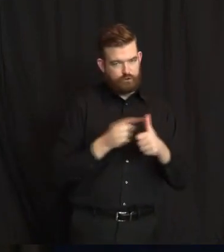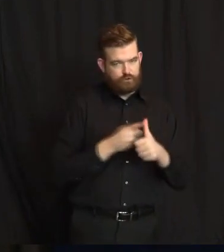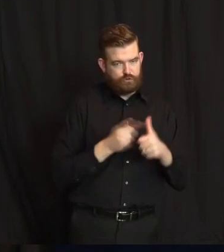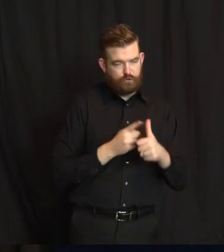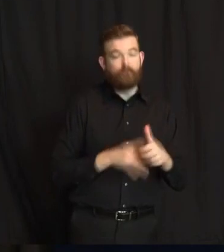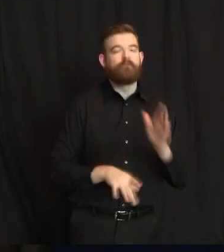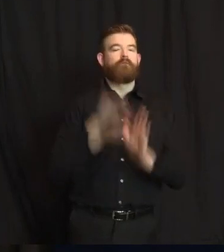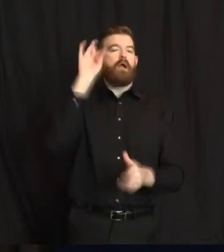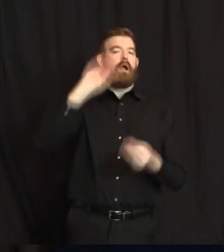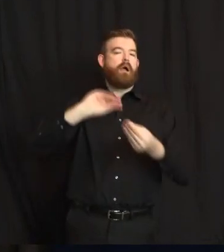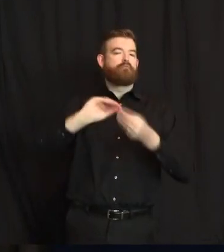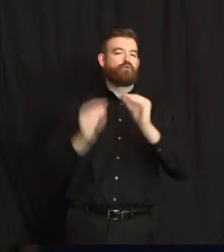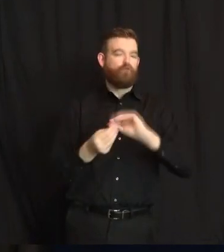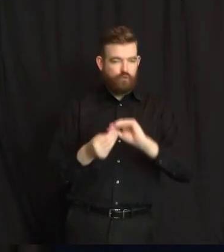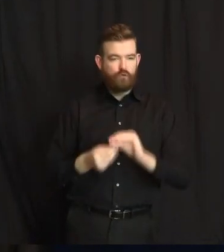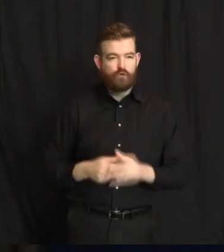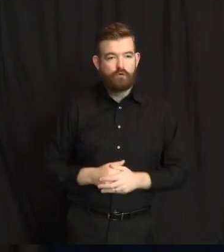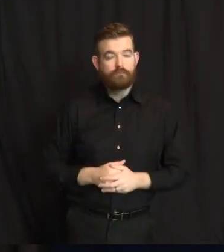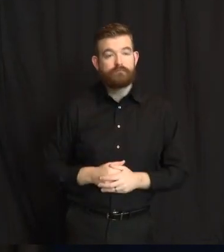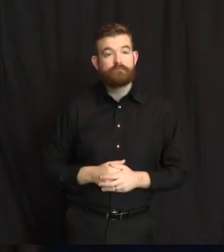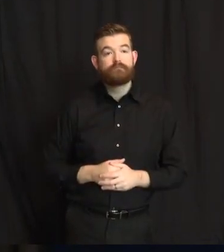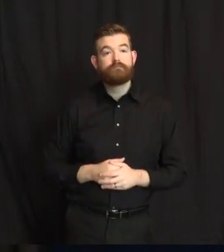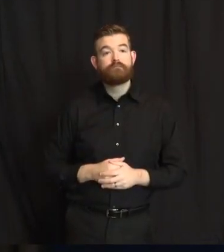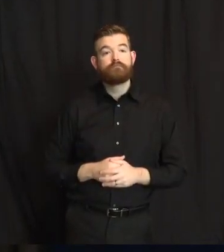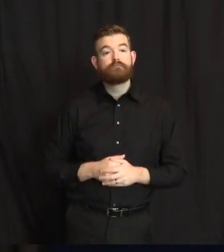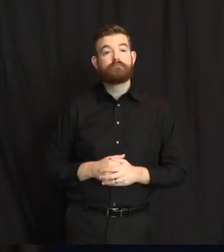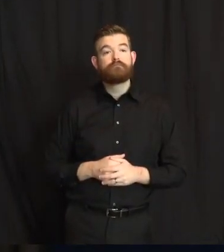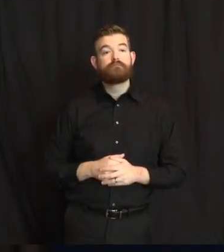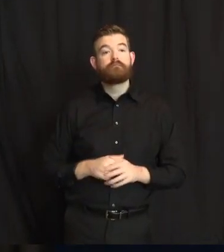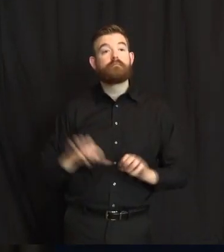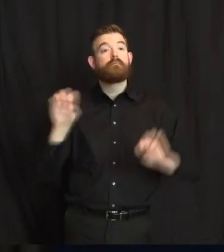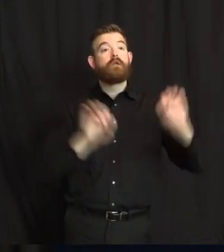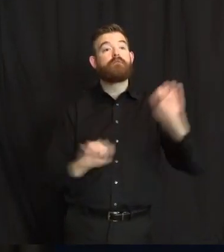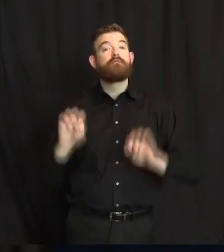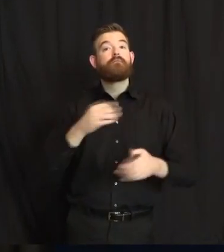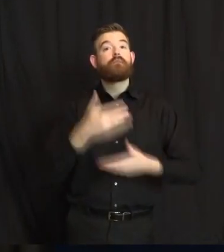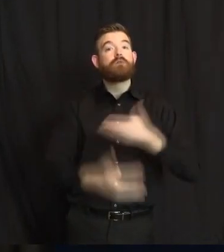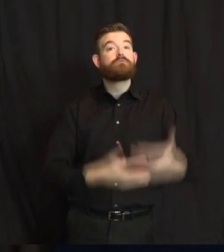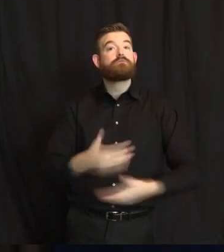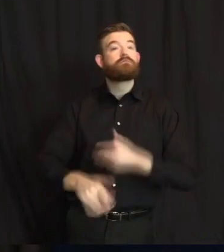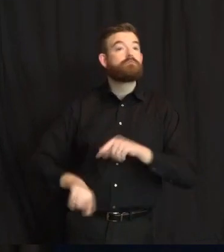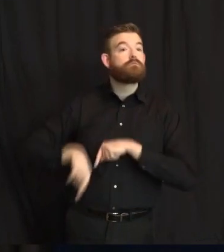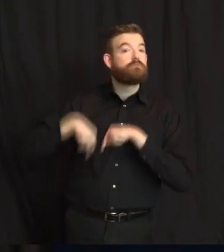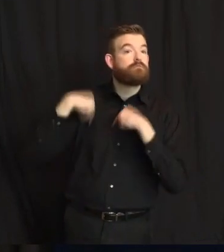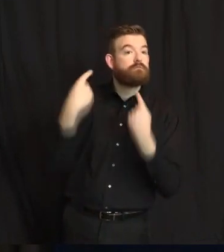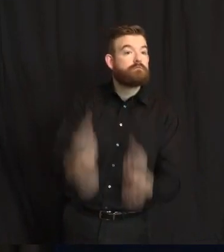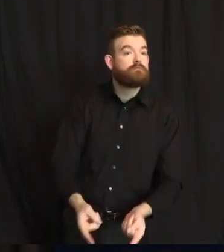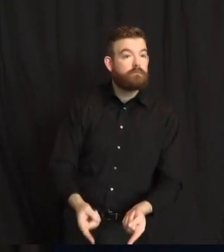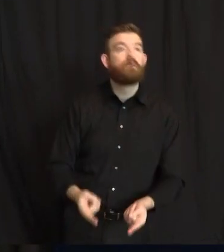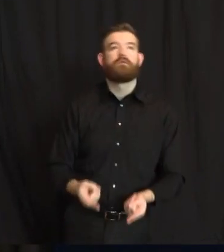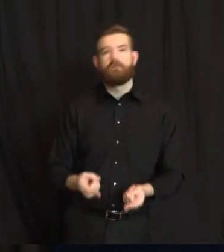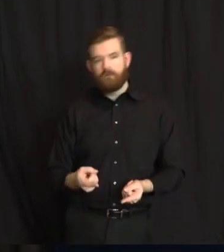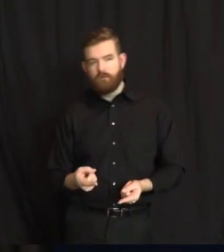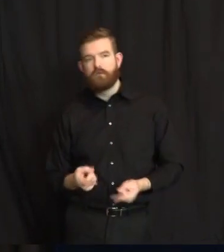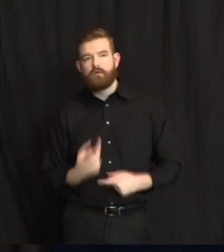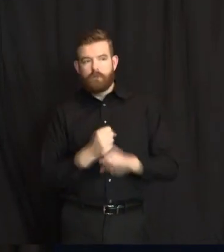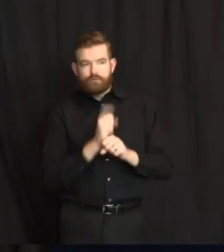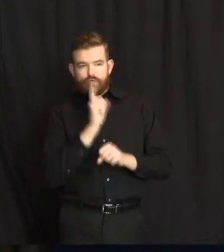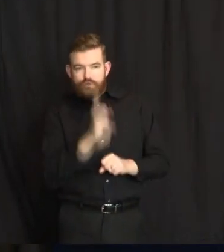to evaluate our processes and our practices to ensure that we are attacking this issue as best